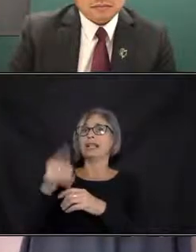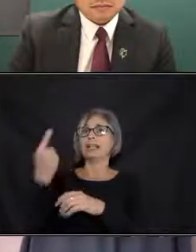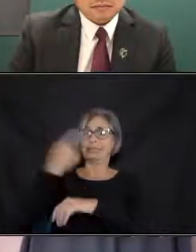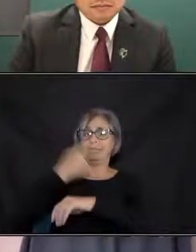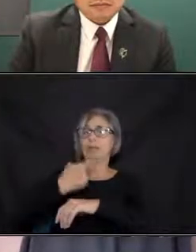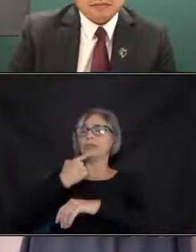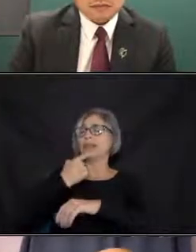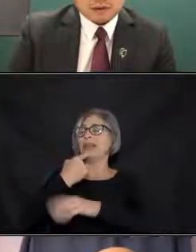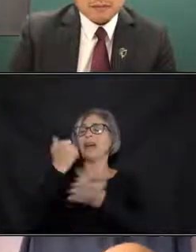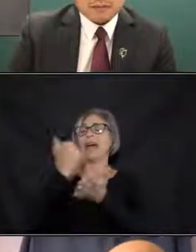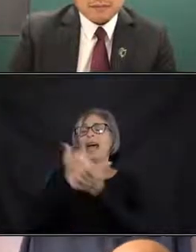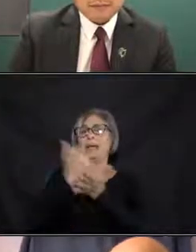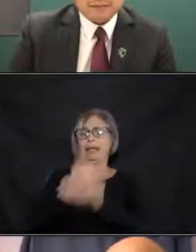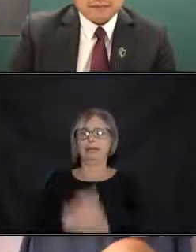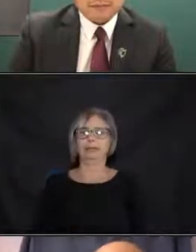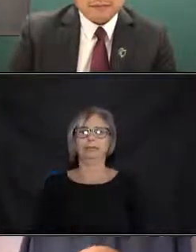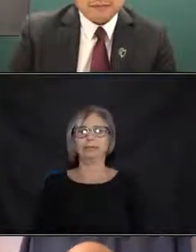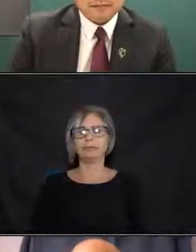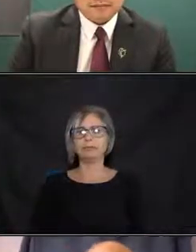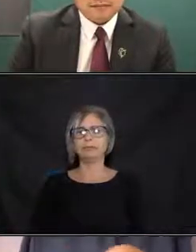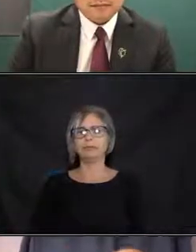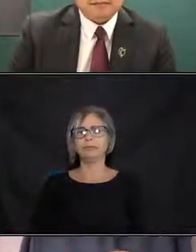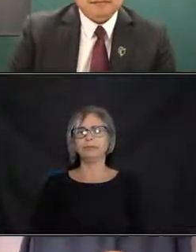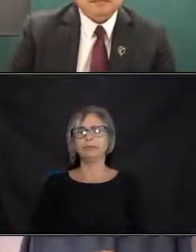Amen. Amen.